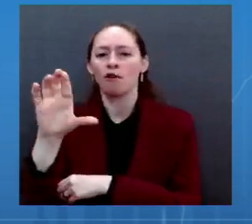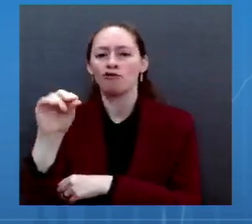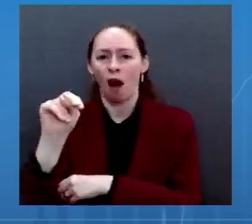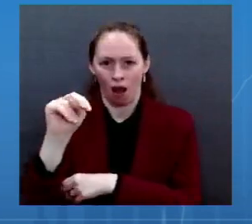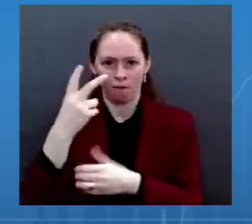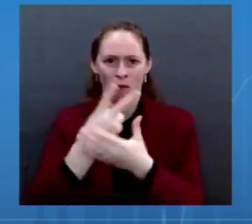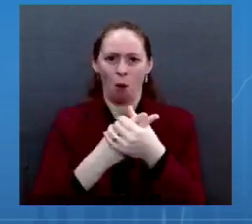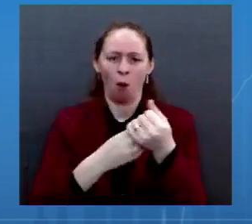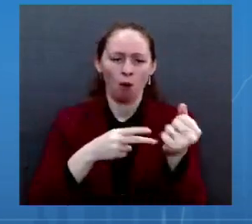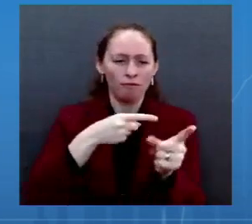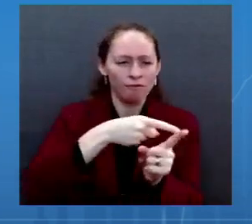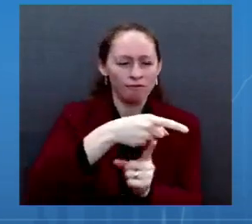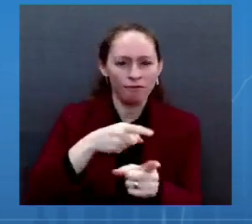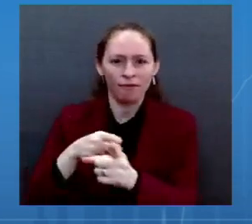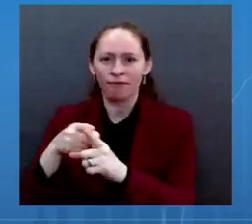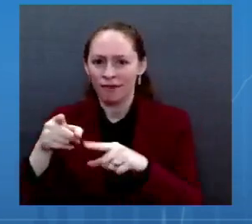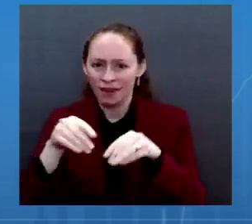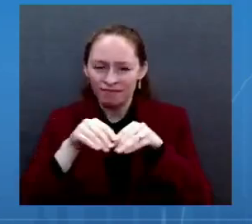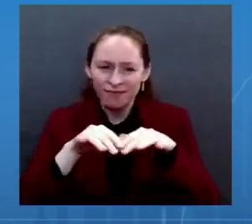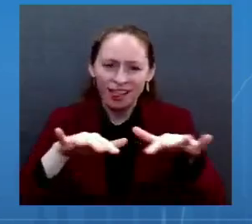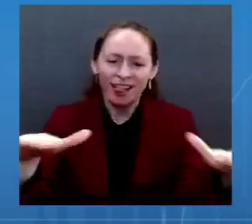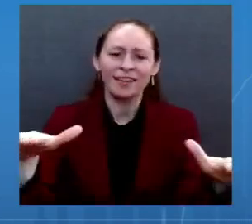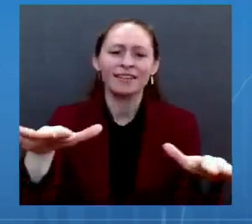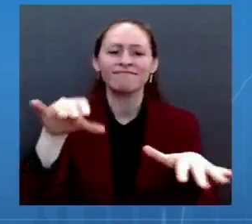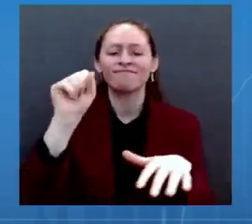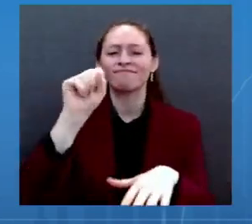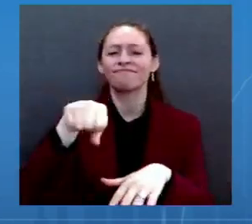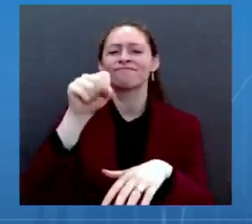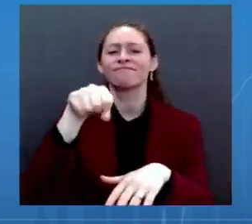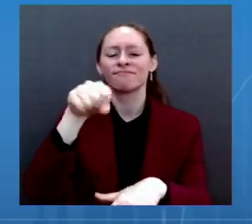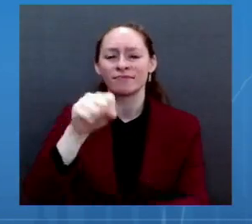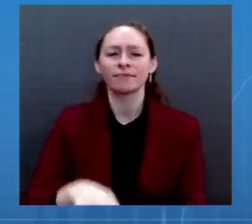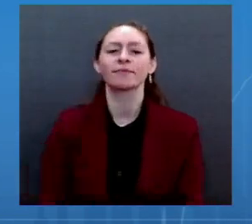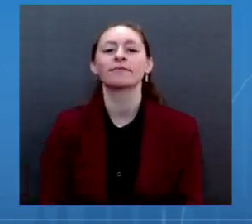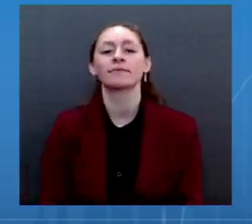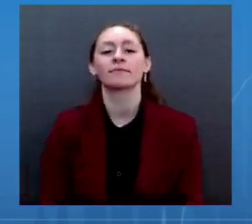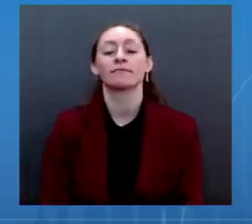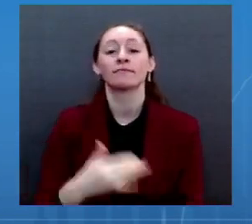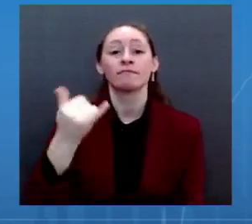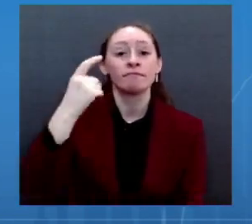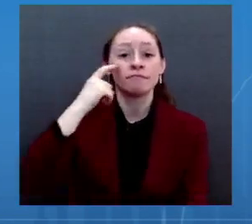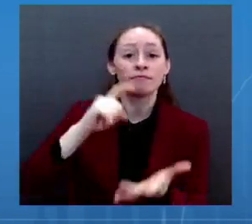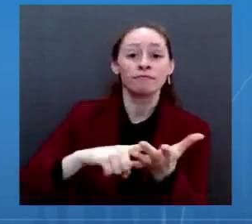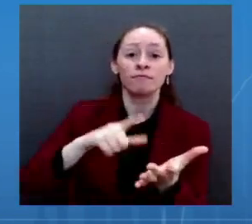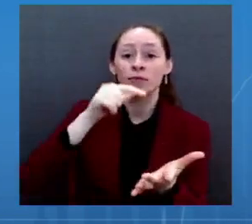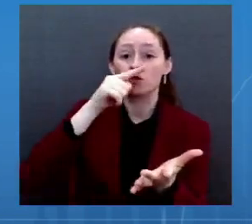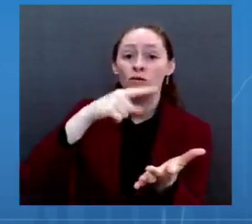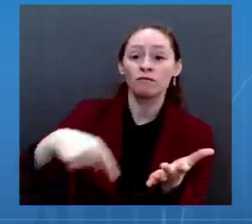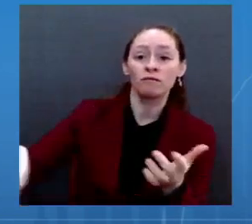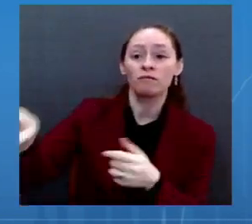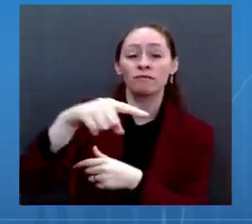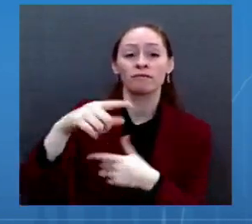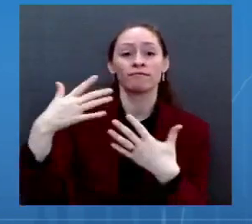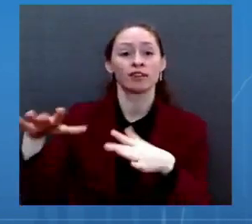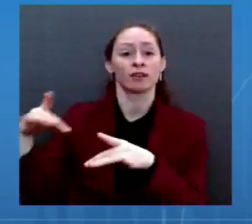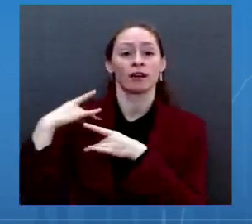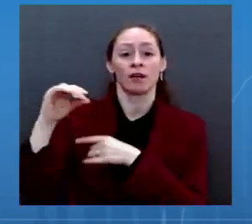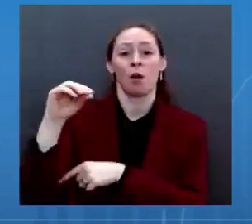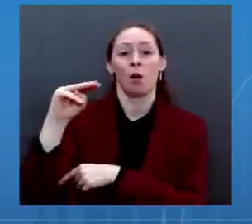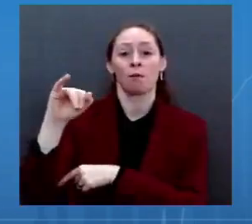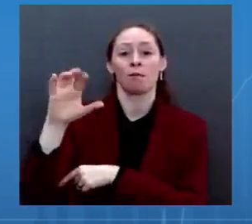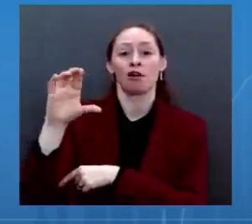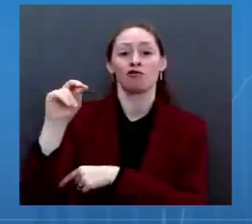percentage of Omicron cases increase and the percentage of Delta cases decrease. Based on CDC genomic sequencing, we